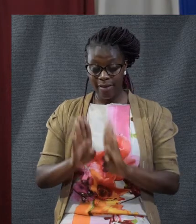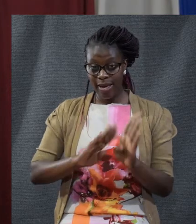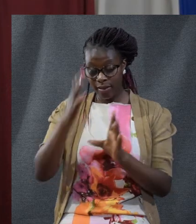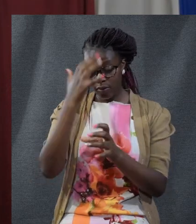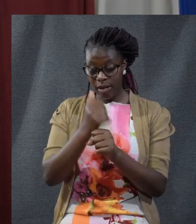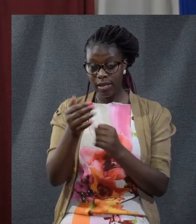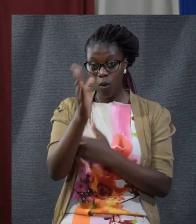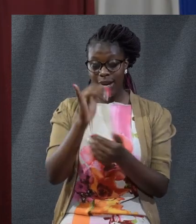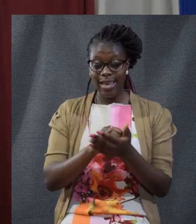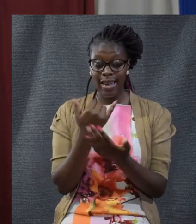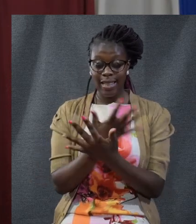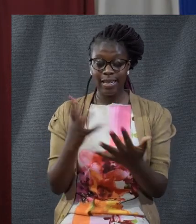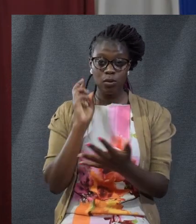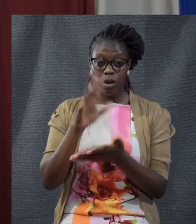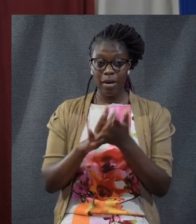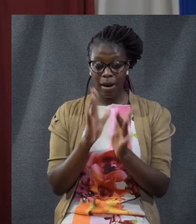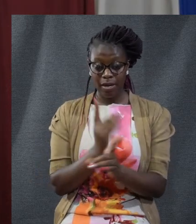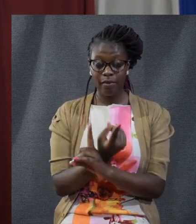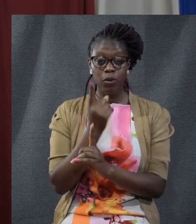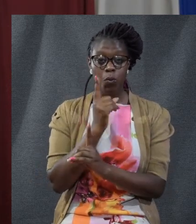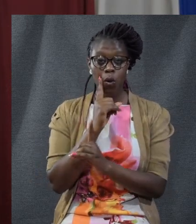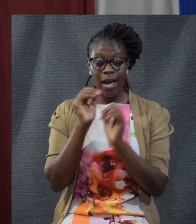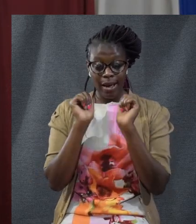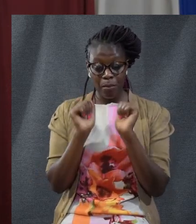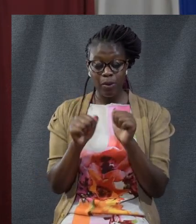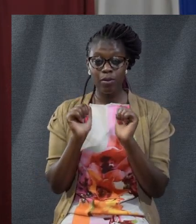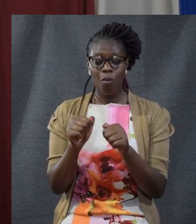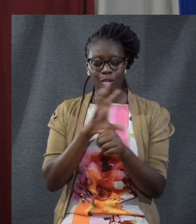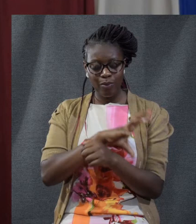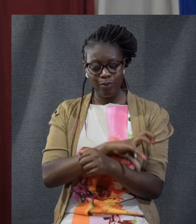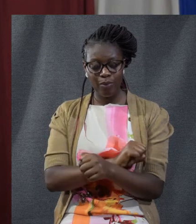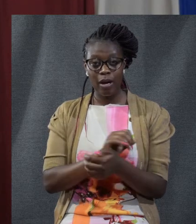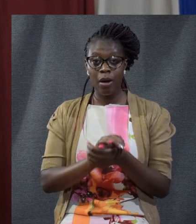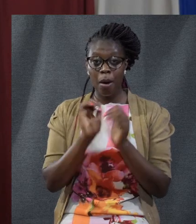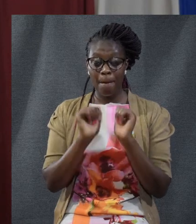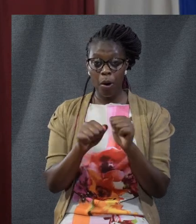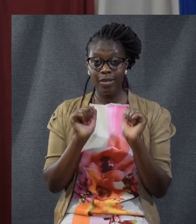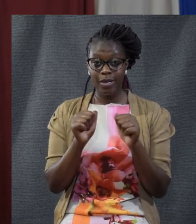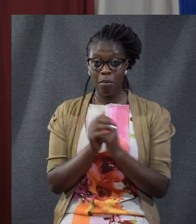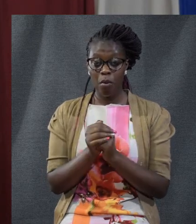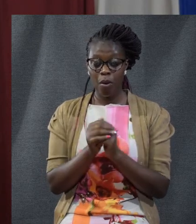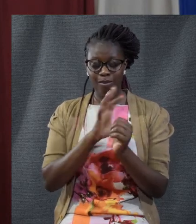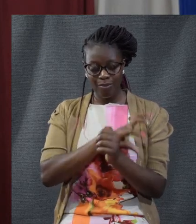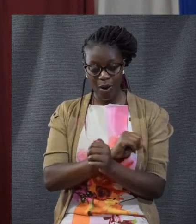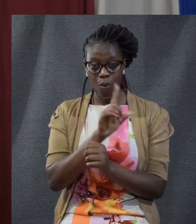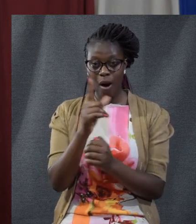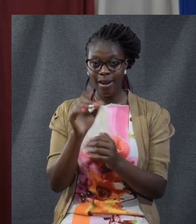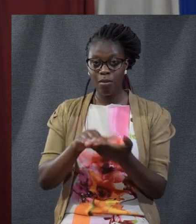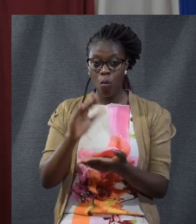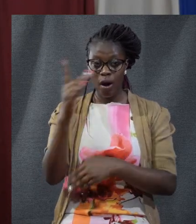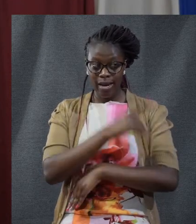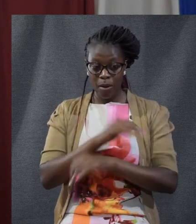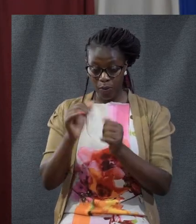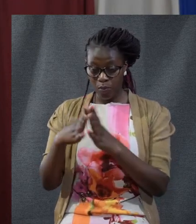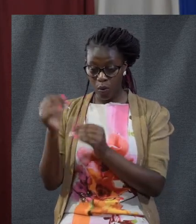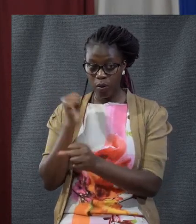never be the same again, that things will be different tomorrow, that I can save this one more day. I can stay in this home that just one more night.